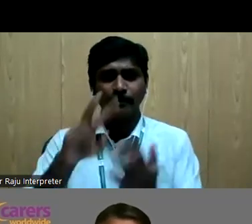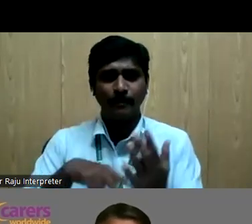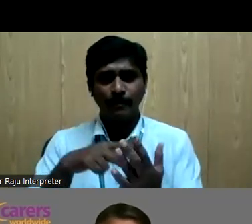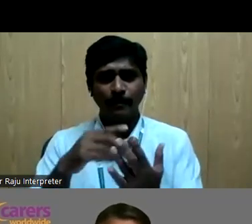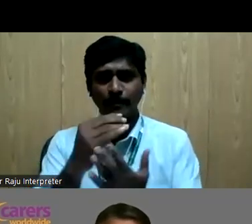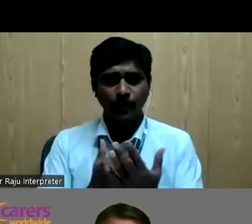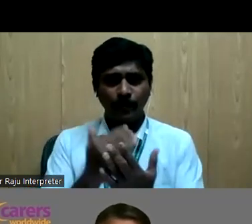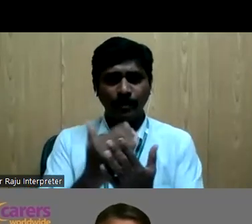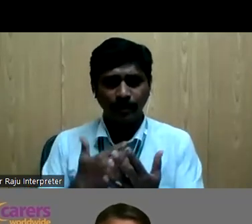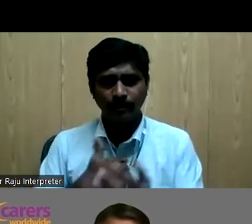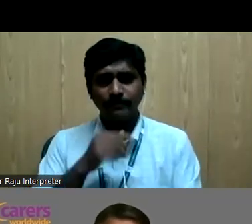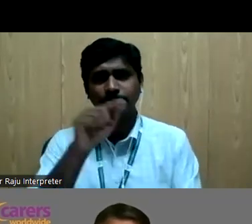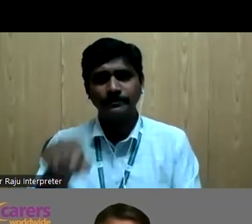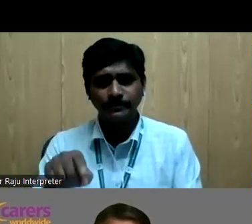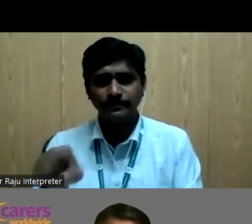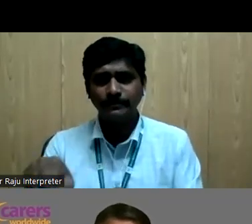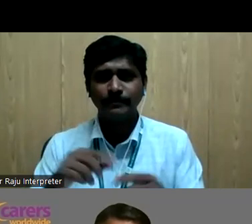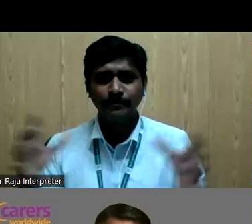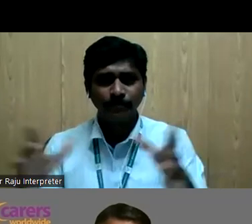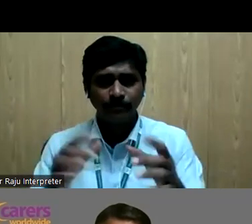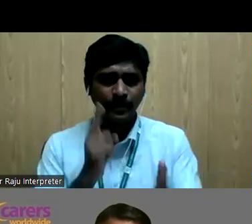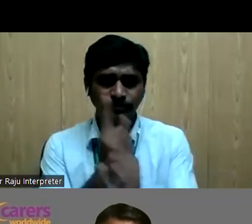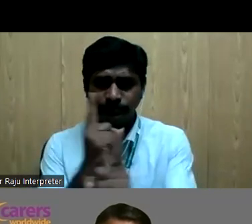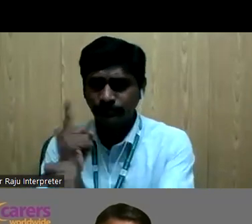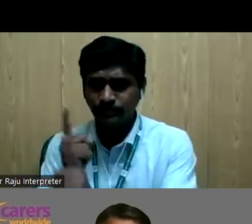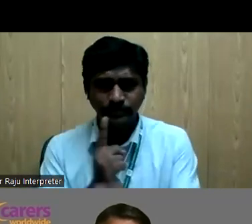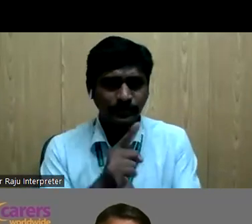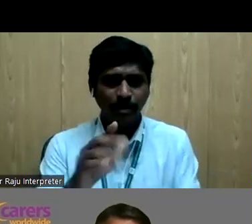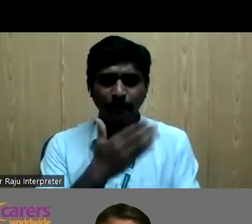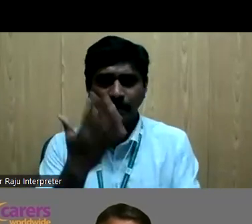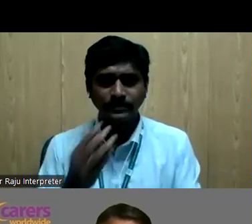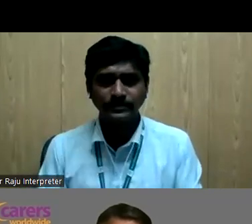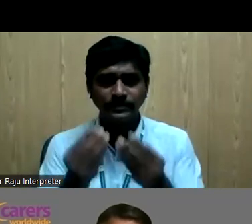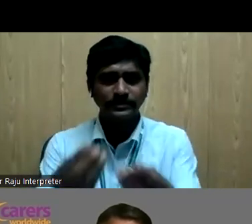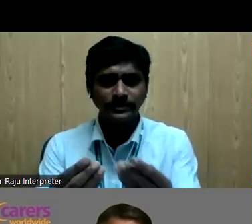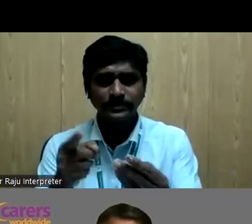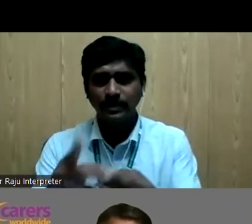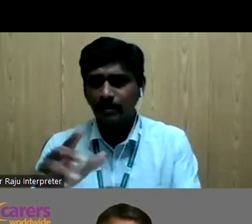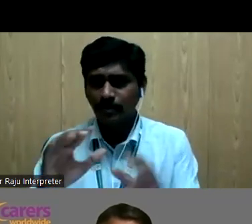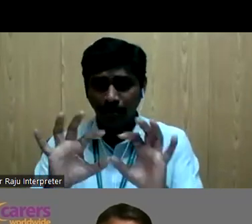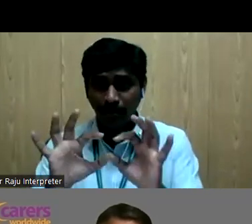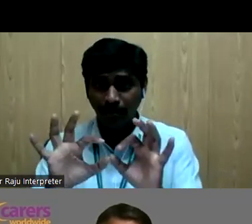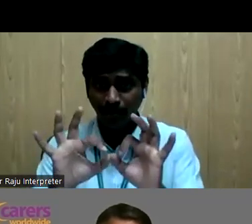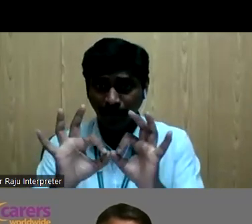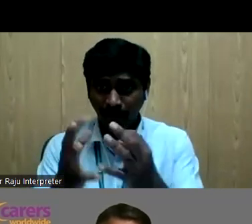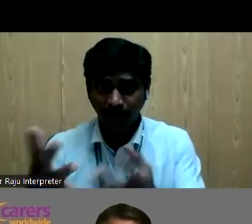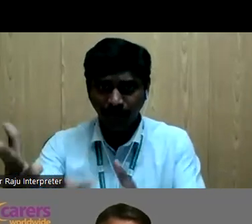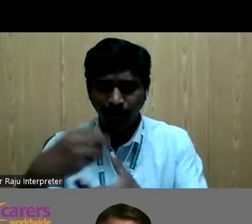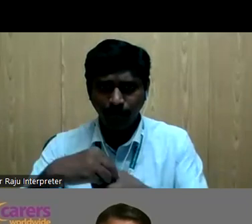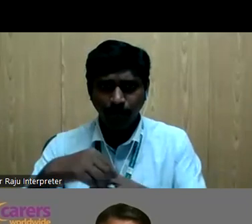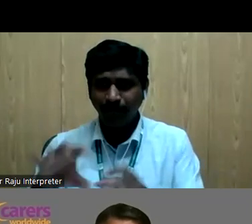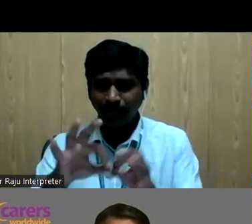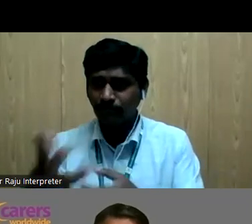institutions by meeting together and about how best we can involve the communities by involving the